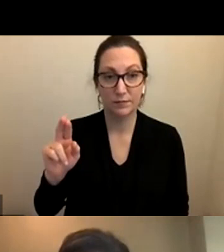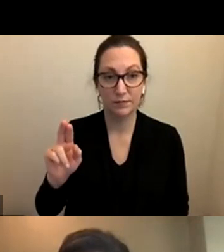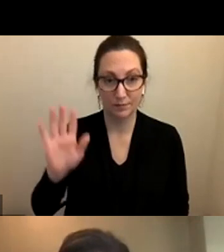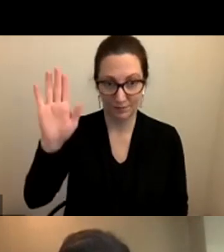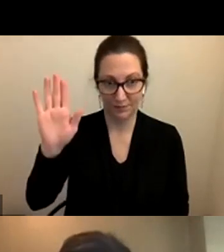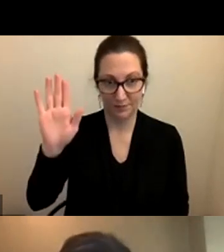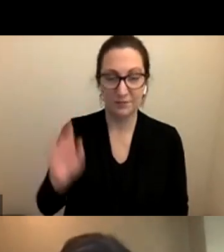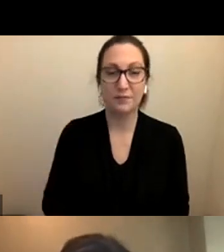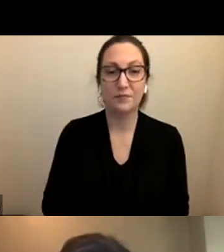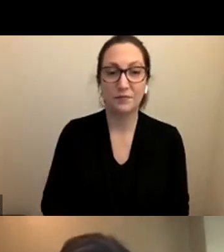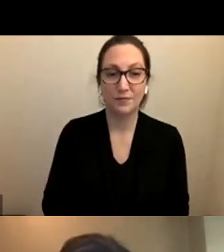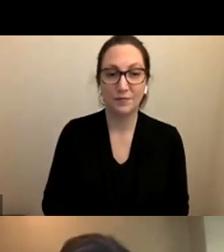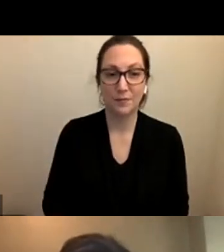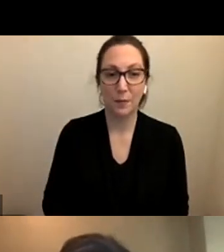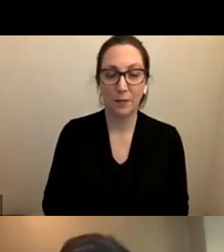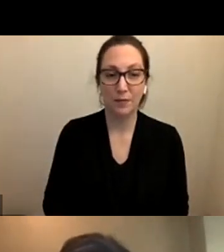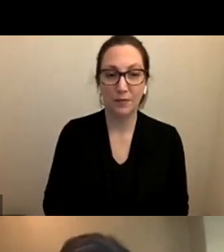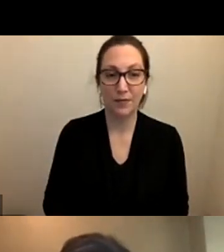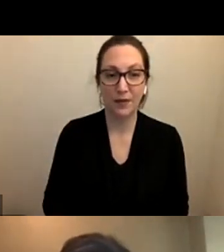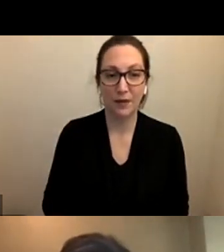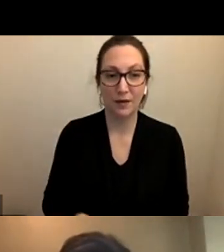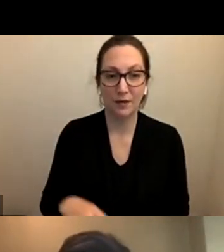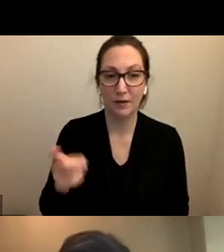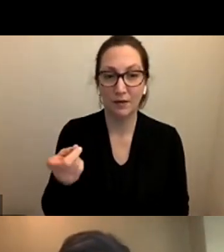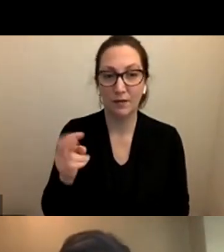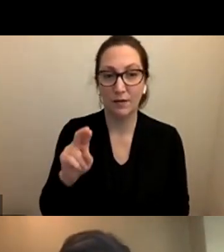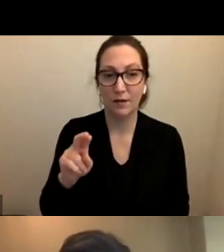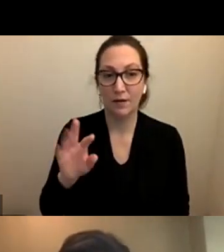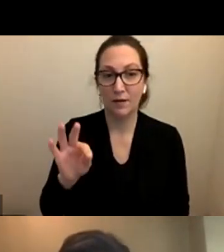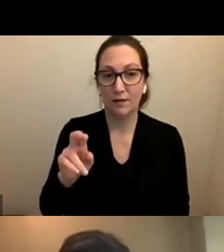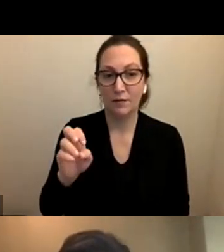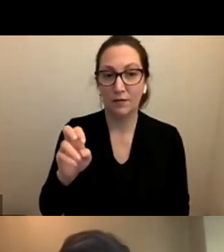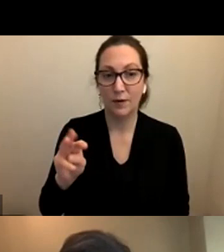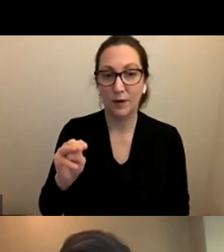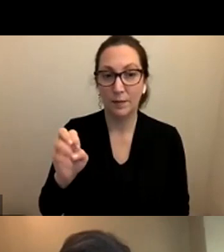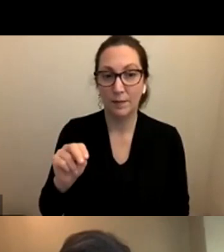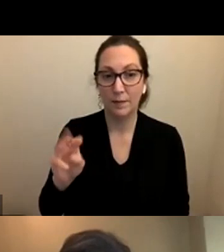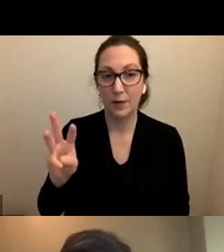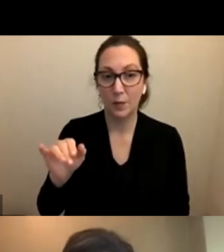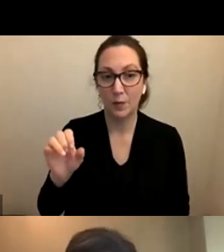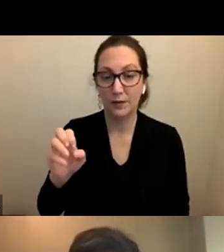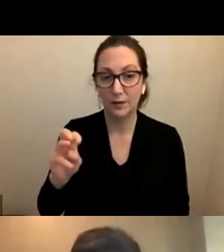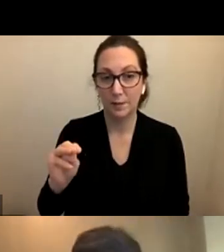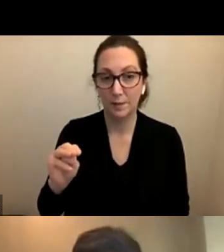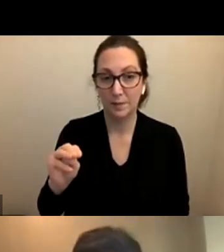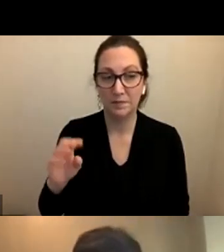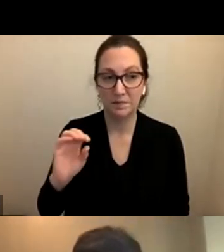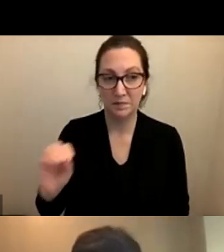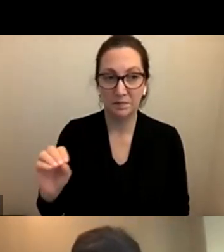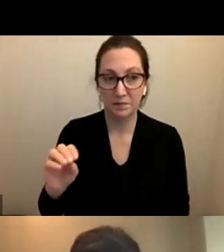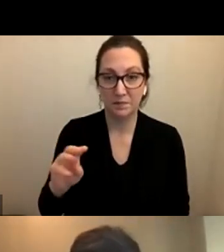Fine, present. thank you. Dr. Freeman Wisdom, Ms. Grassa,